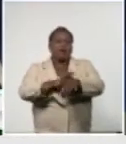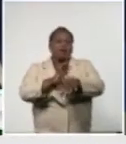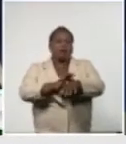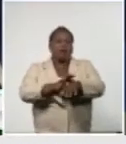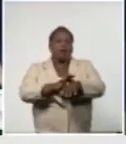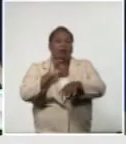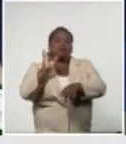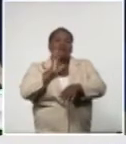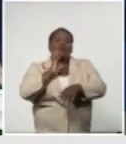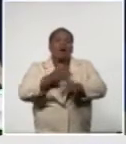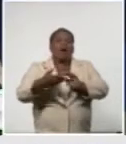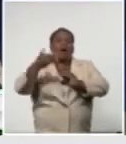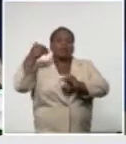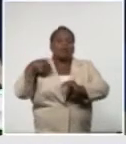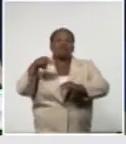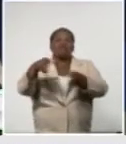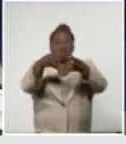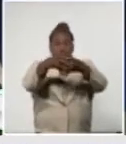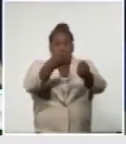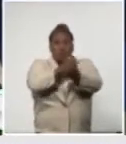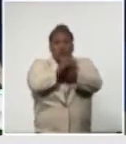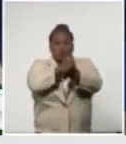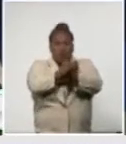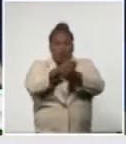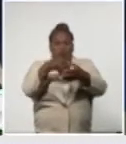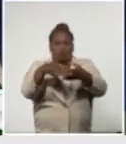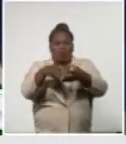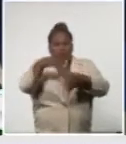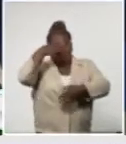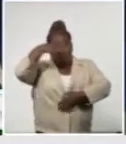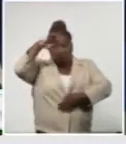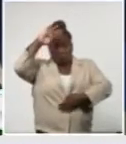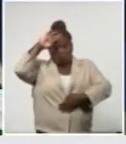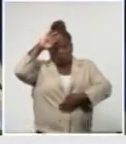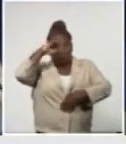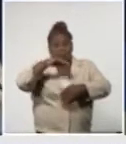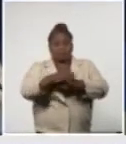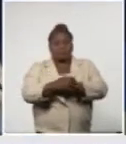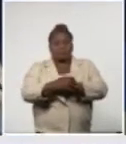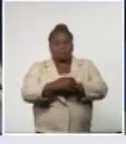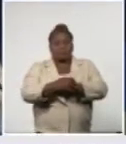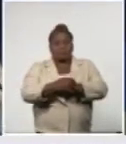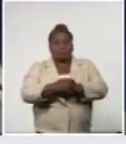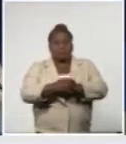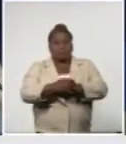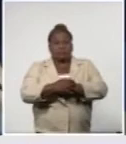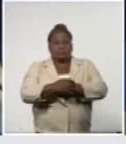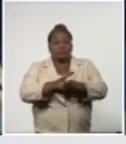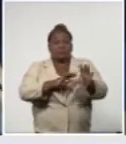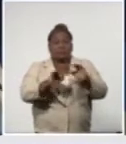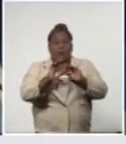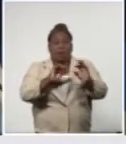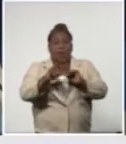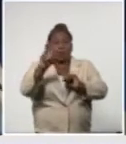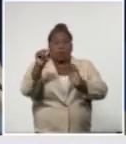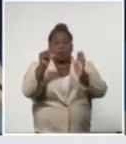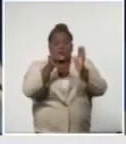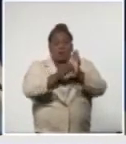This remains the group with the most significant risk in our country and the world. We're talking